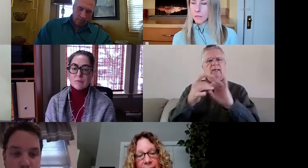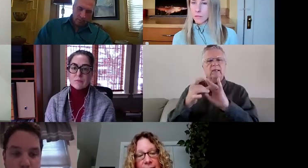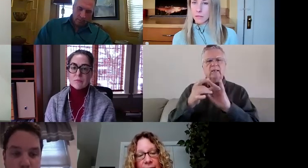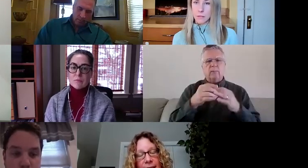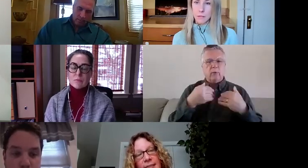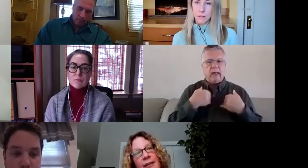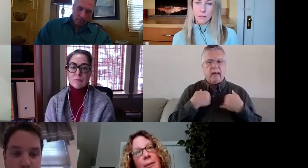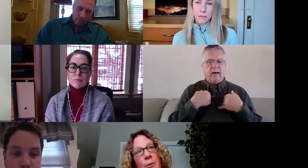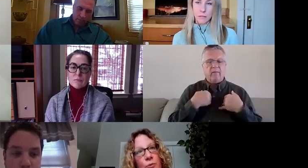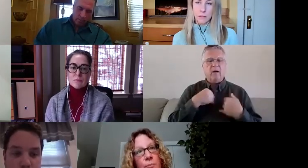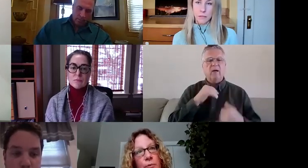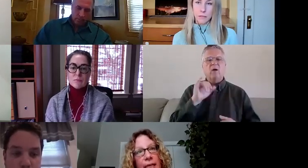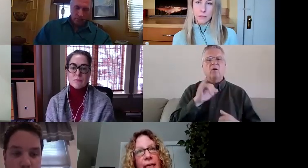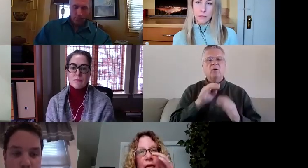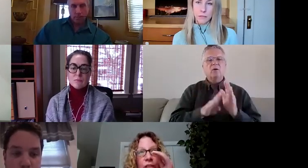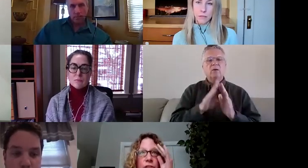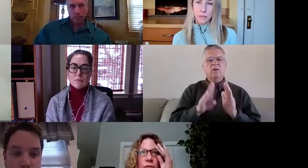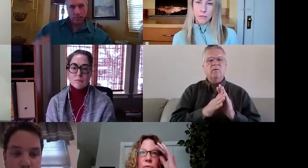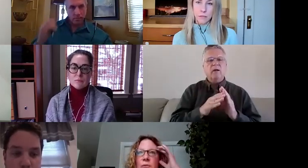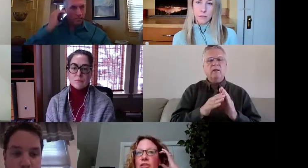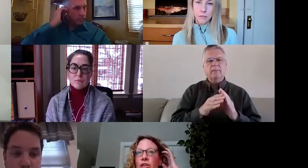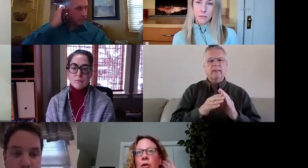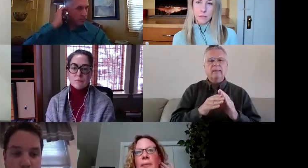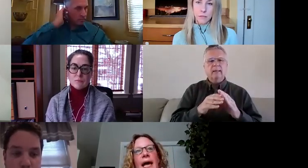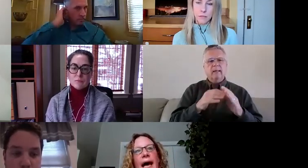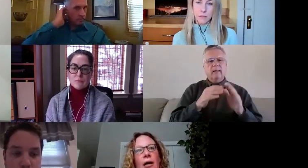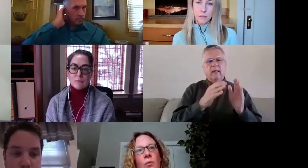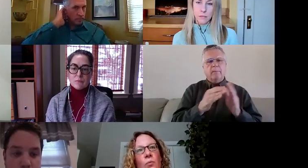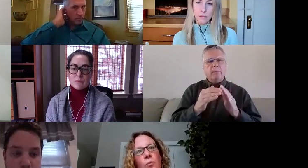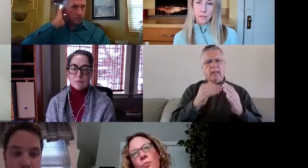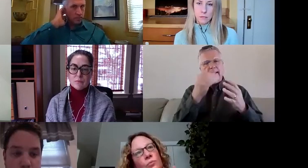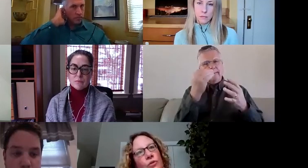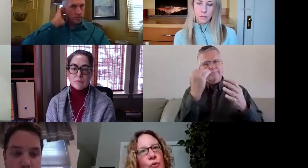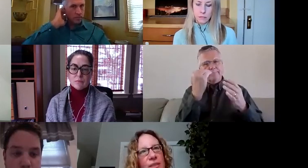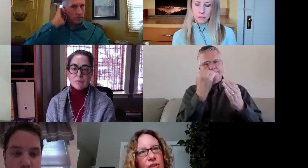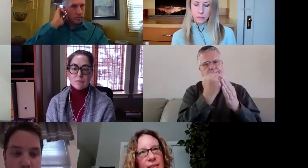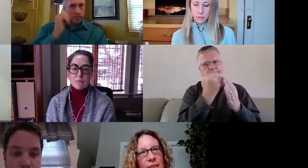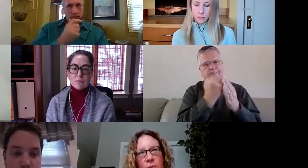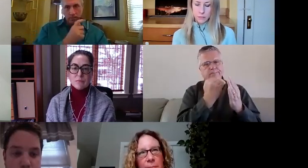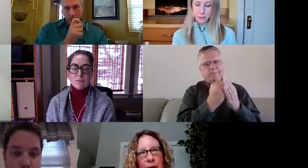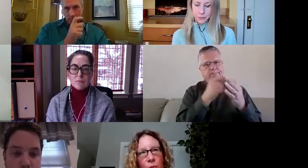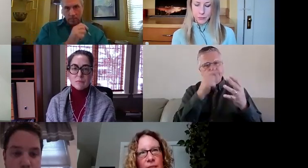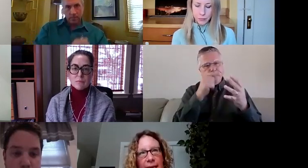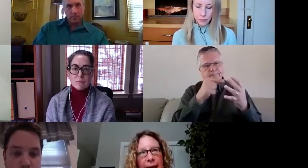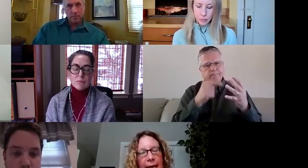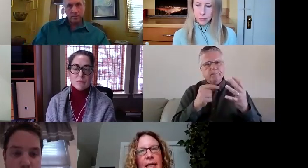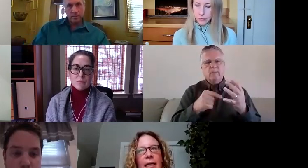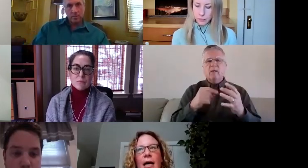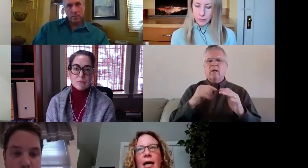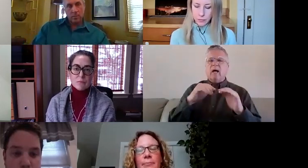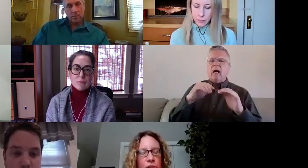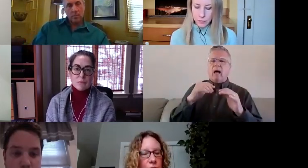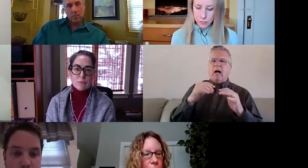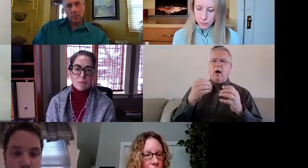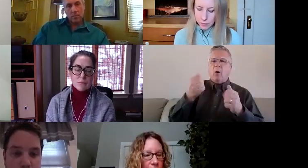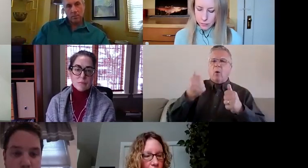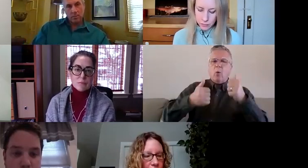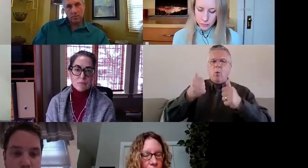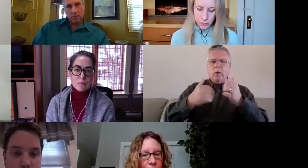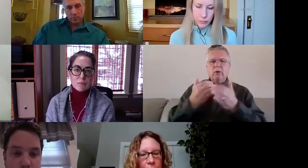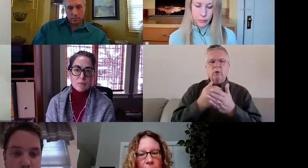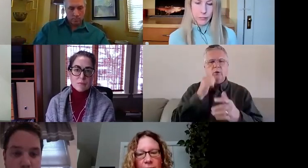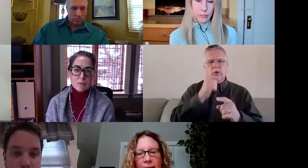well as develop a rubric to determine how new sister cities we might want to add to